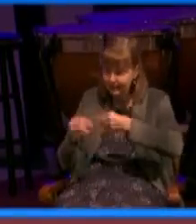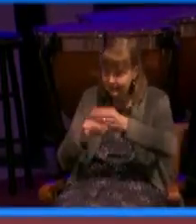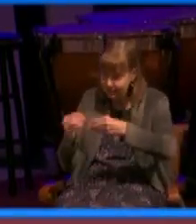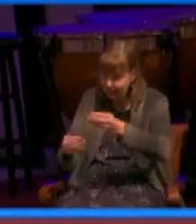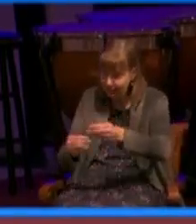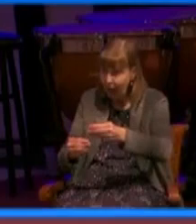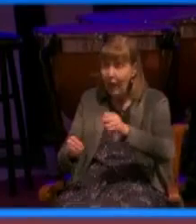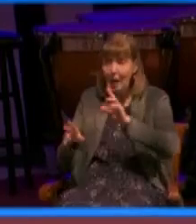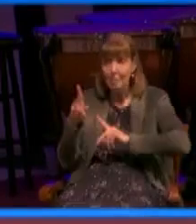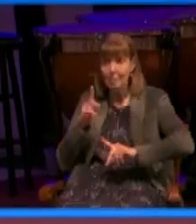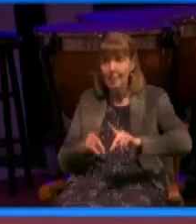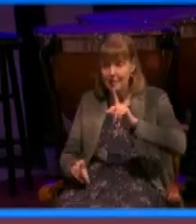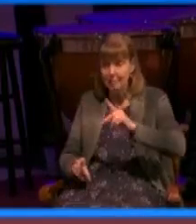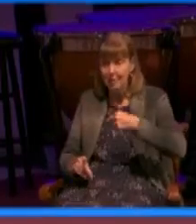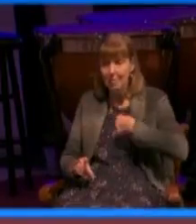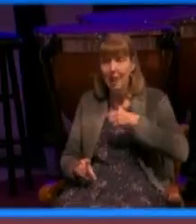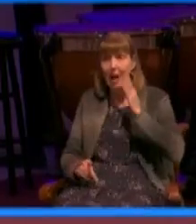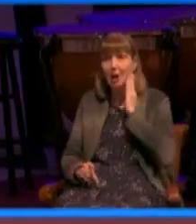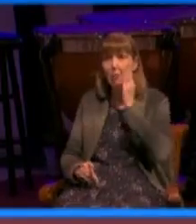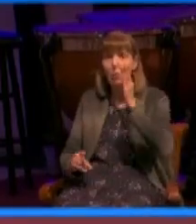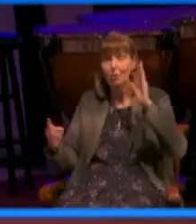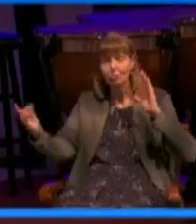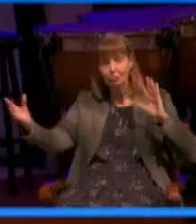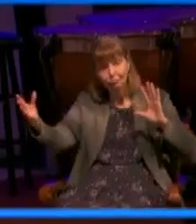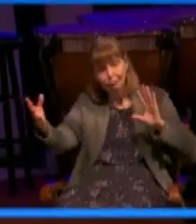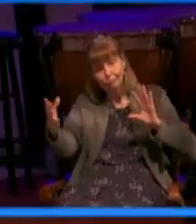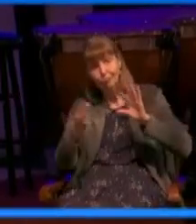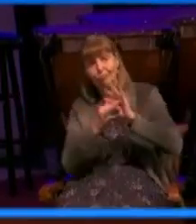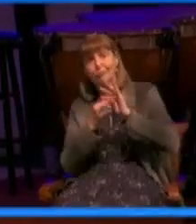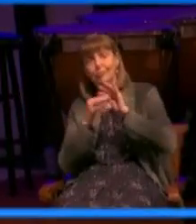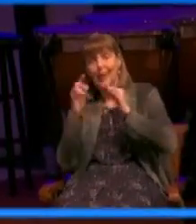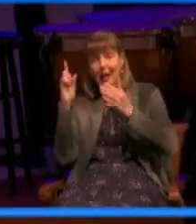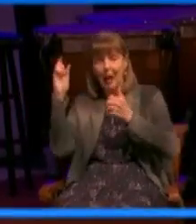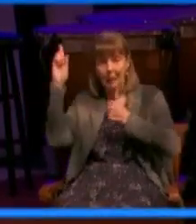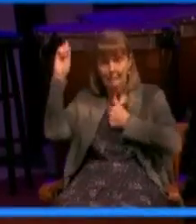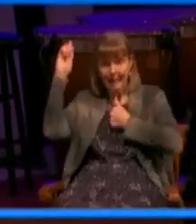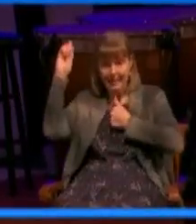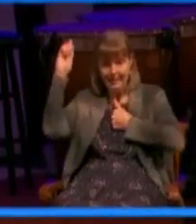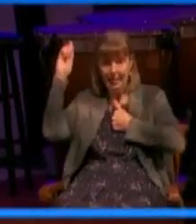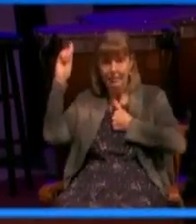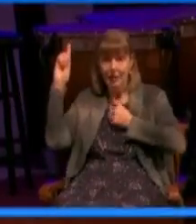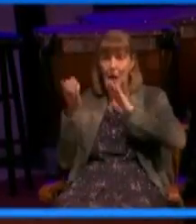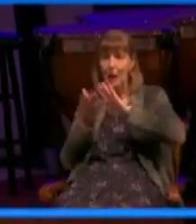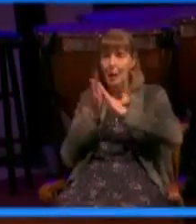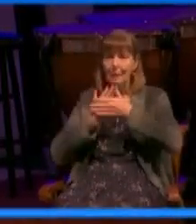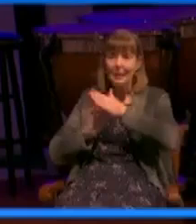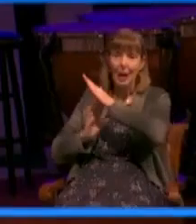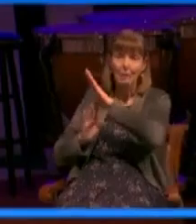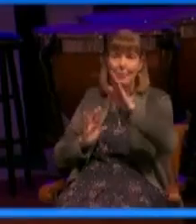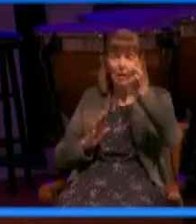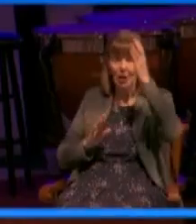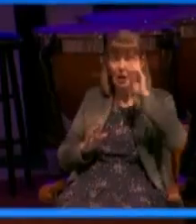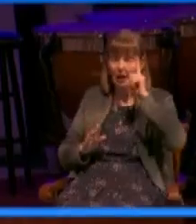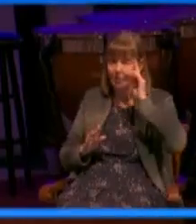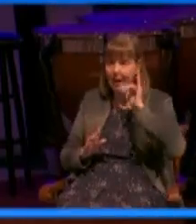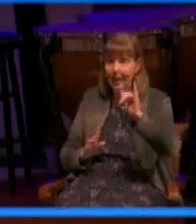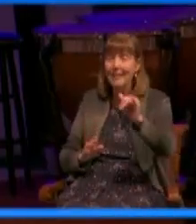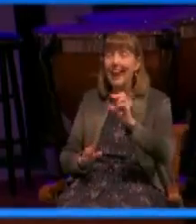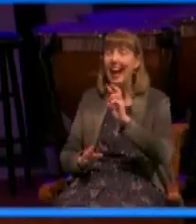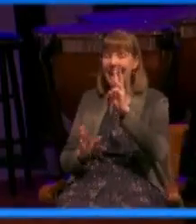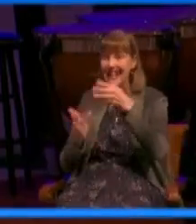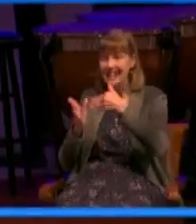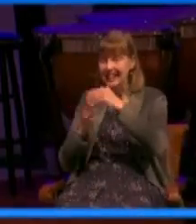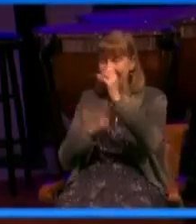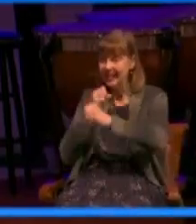myself. I'm going to be their God forever. And 6,000 years later, those of us who are in Christ are